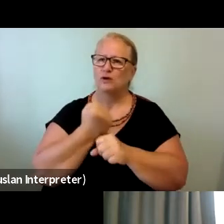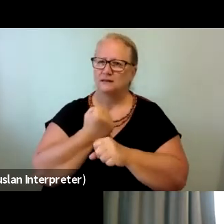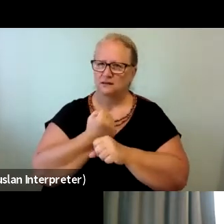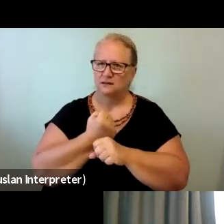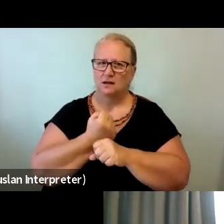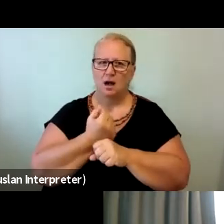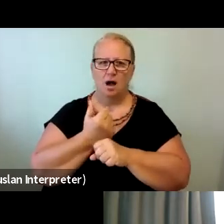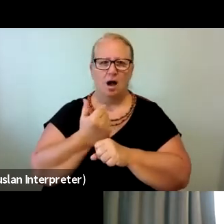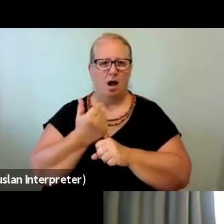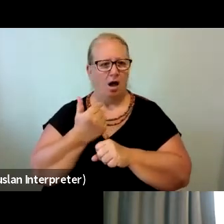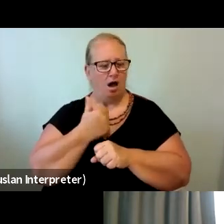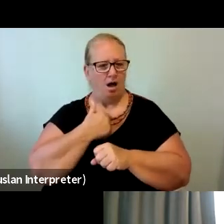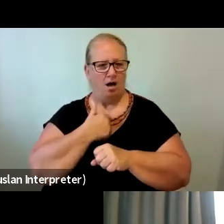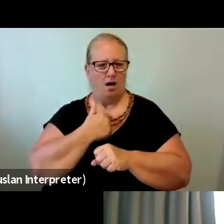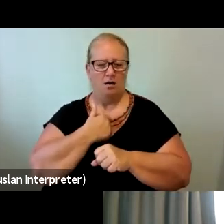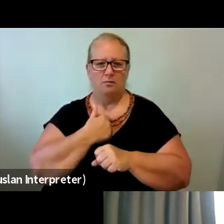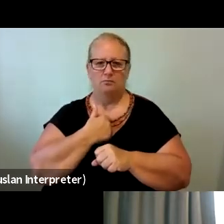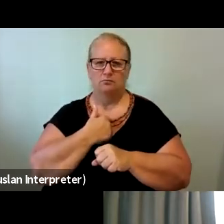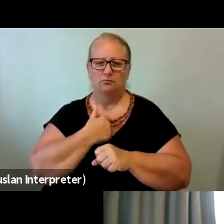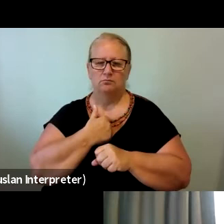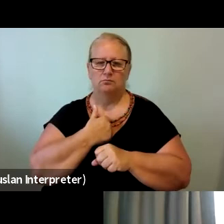I am holding,